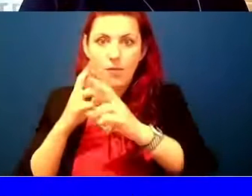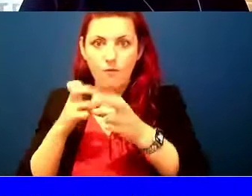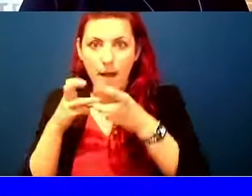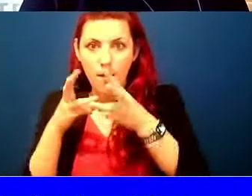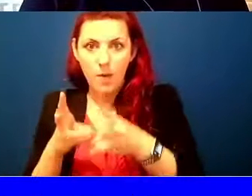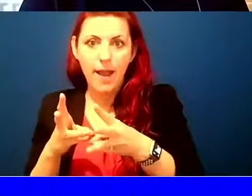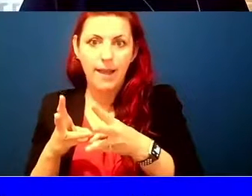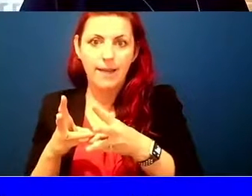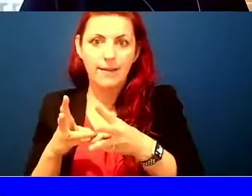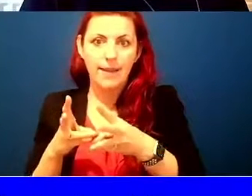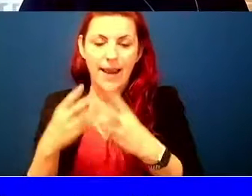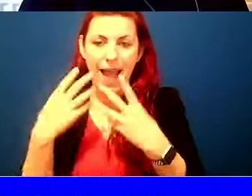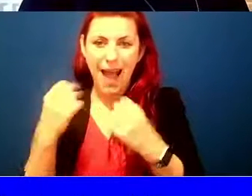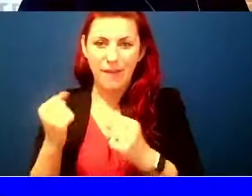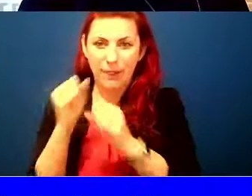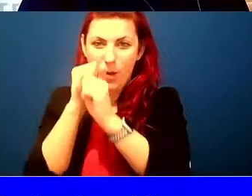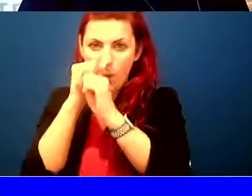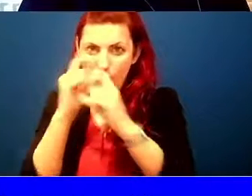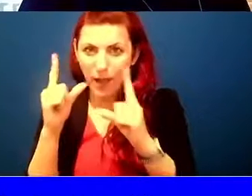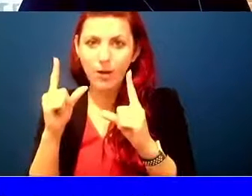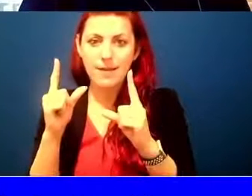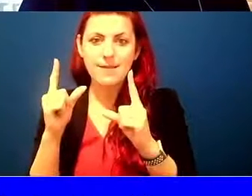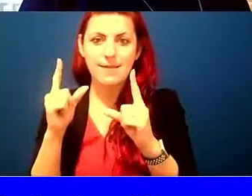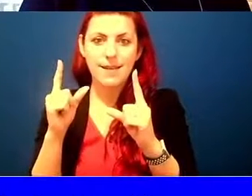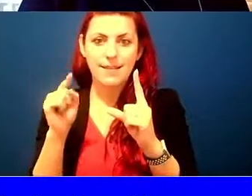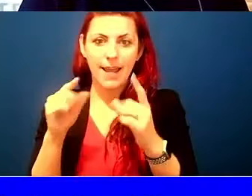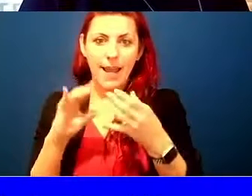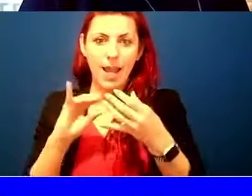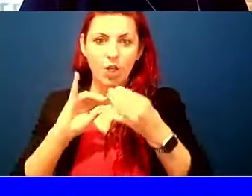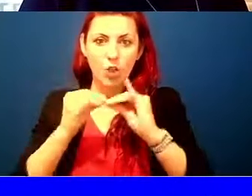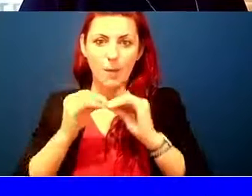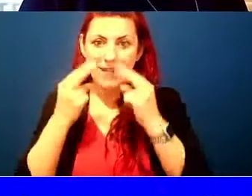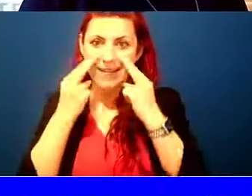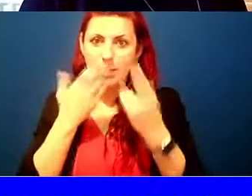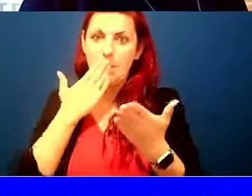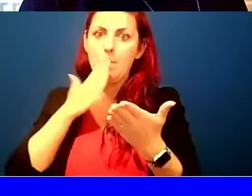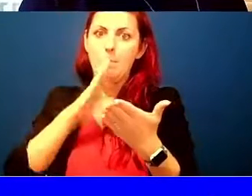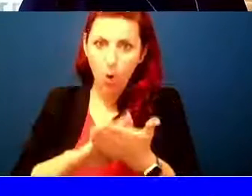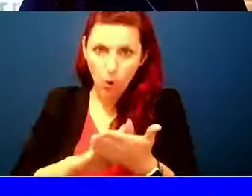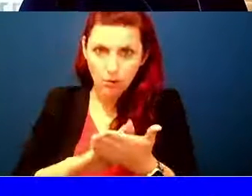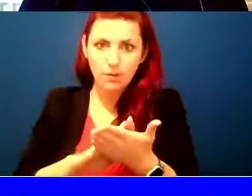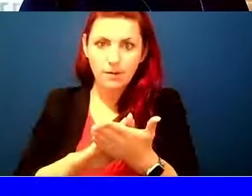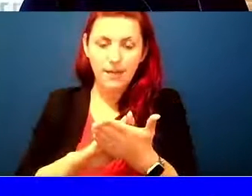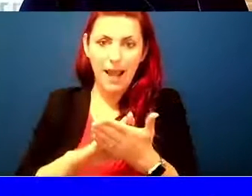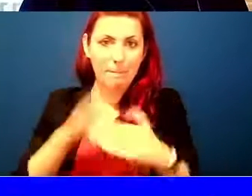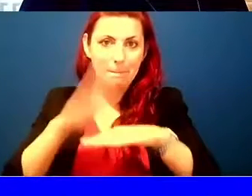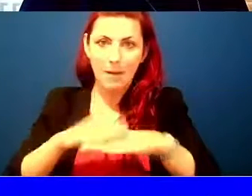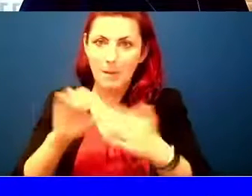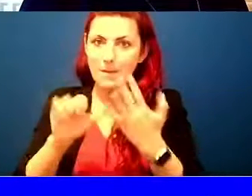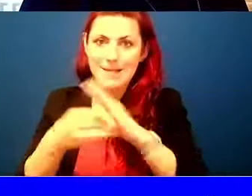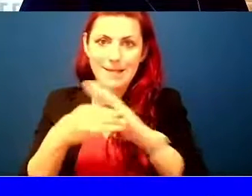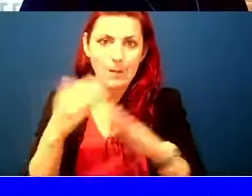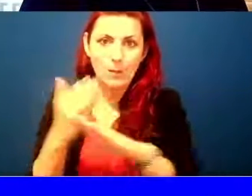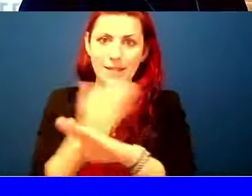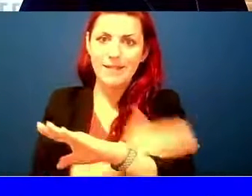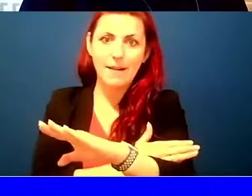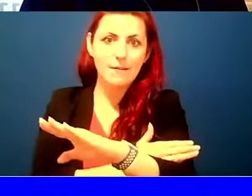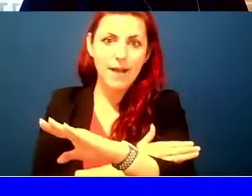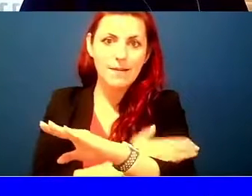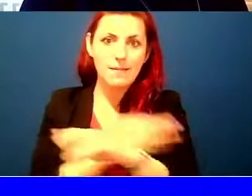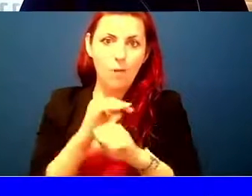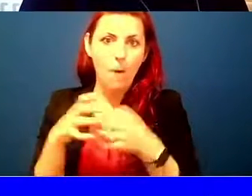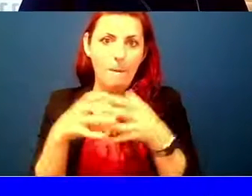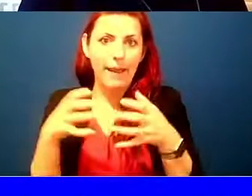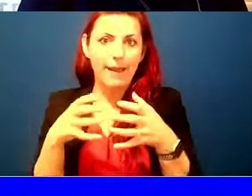and having that awareness that interpreters need to be booked at least 6 weeks in advance, and you can't